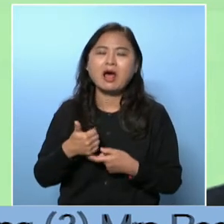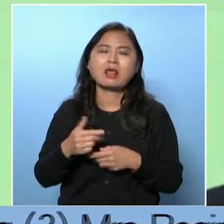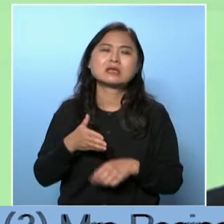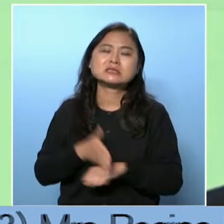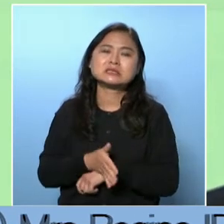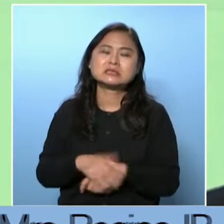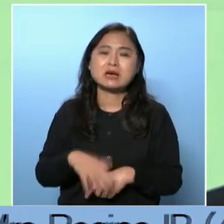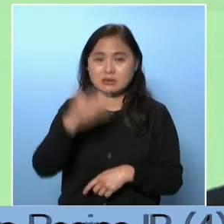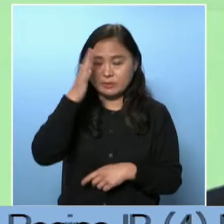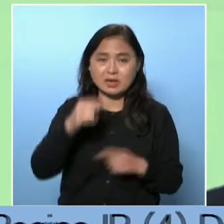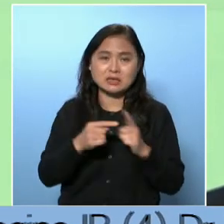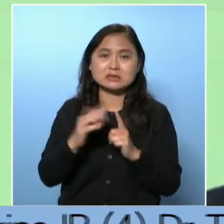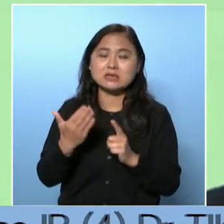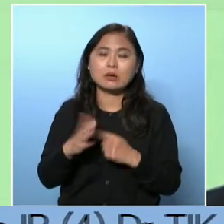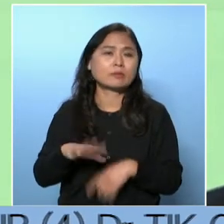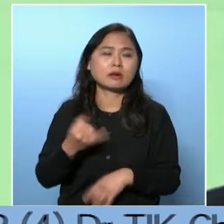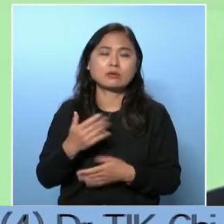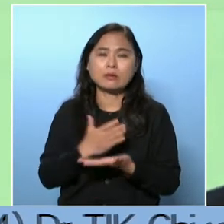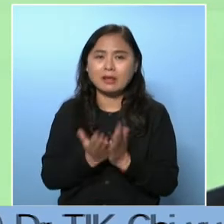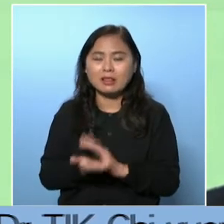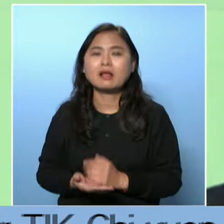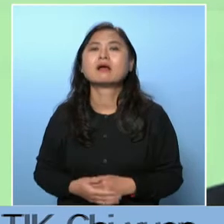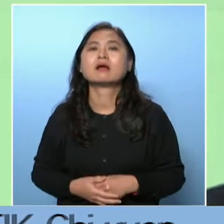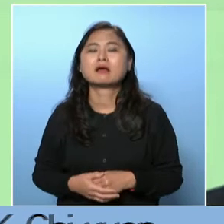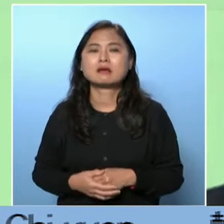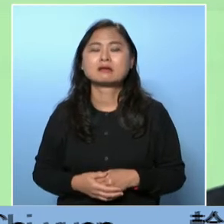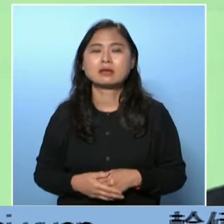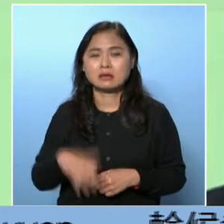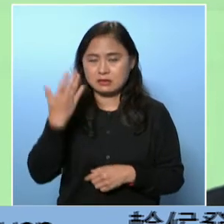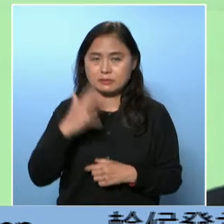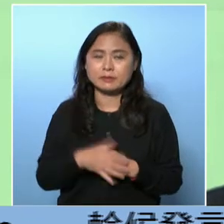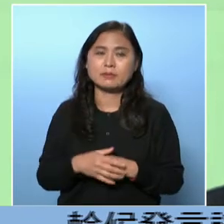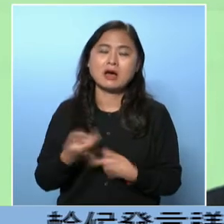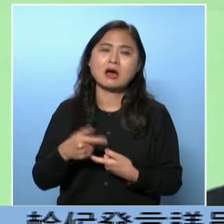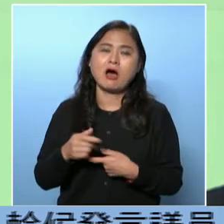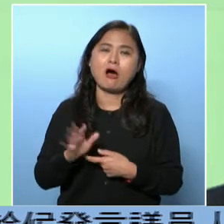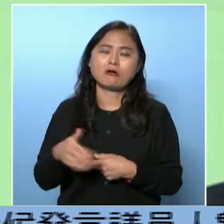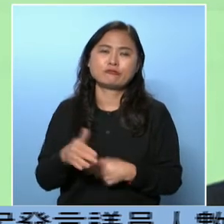in, and they can only update it every